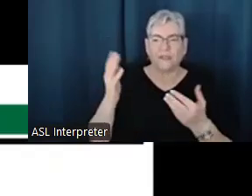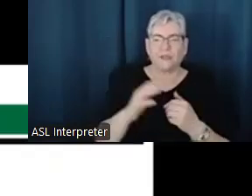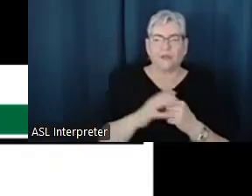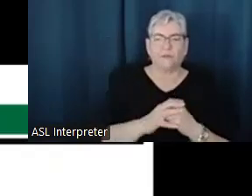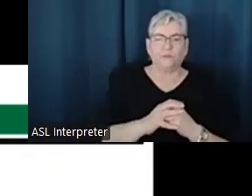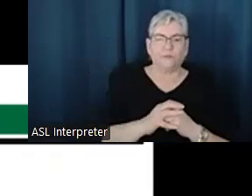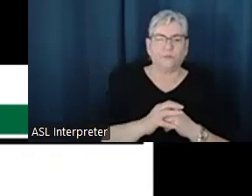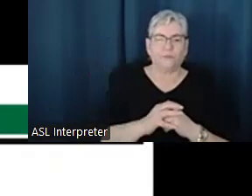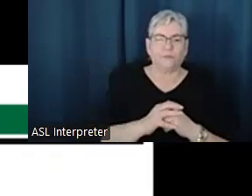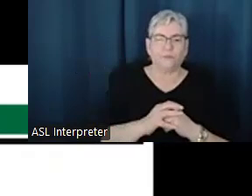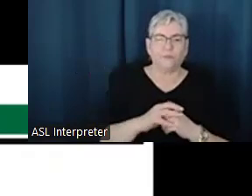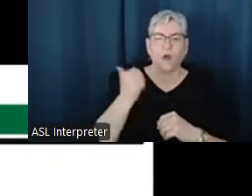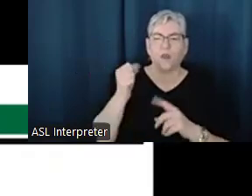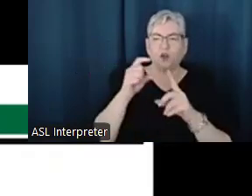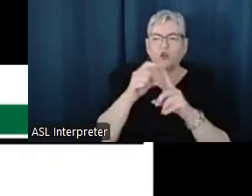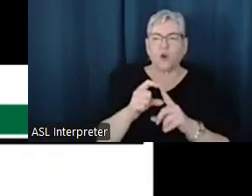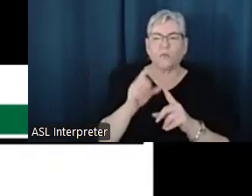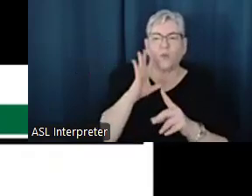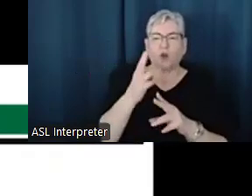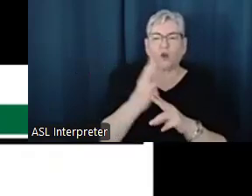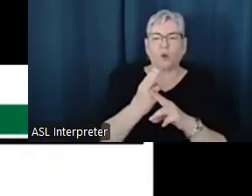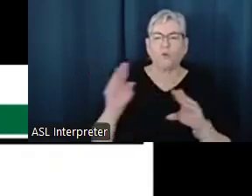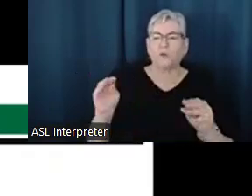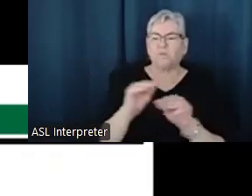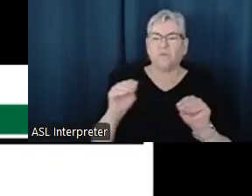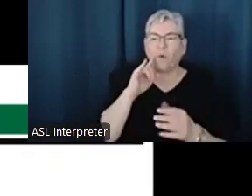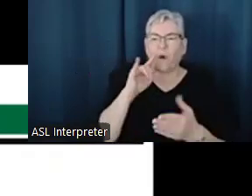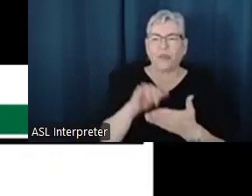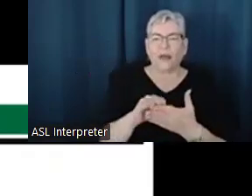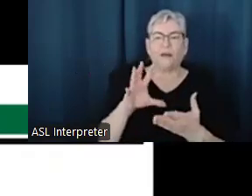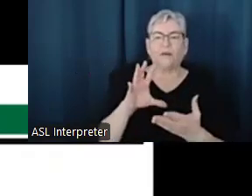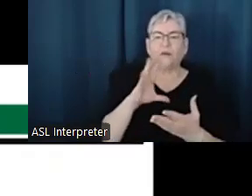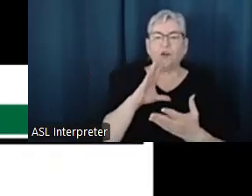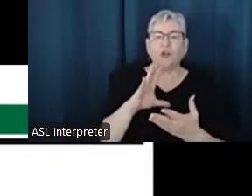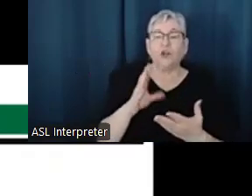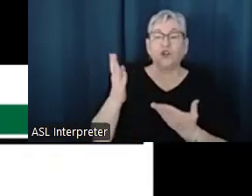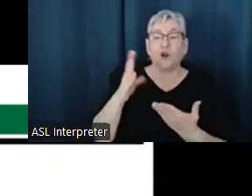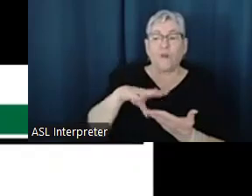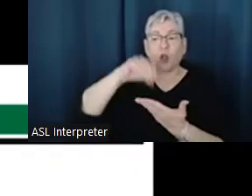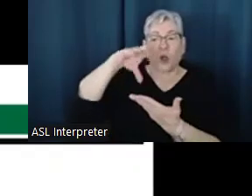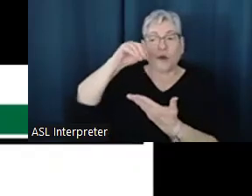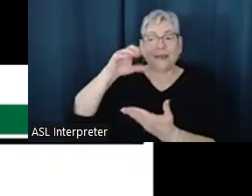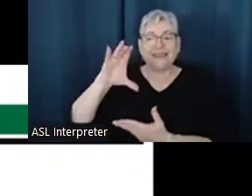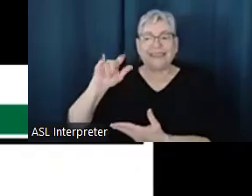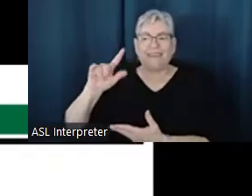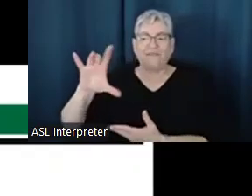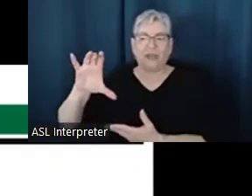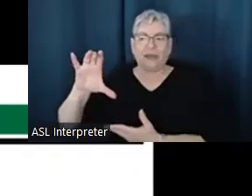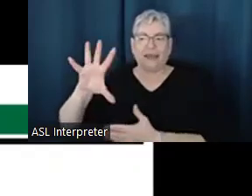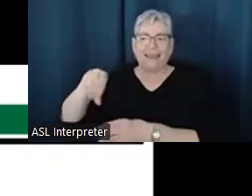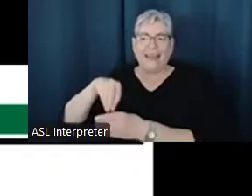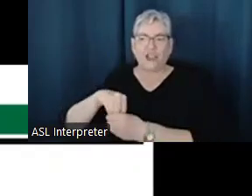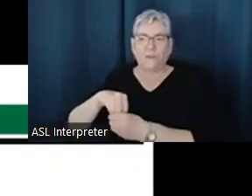Other terms that people might use interchangeably with this include service learning or civic engagement. So this is something that's a